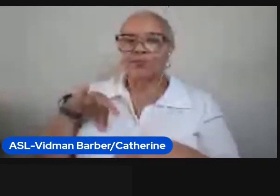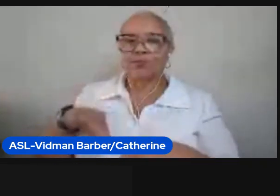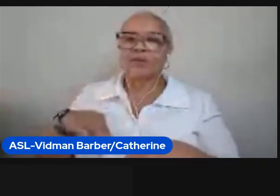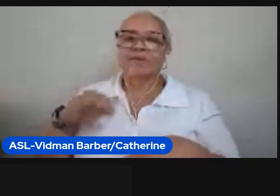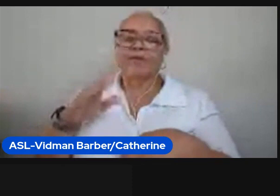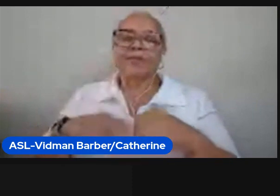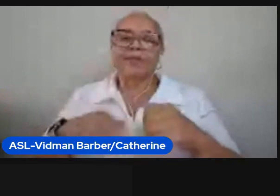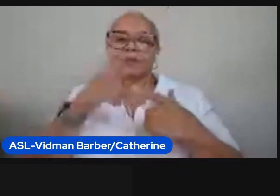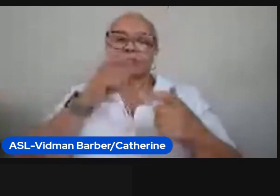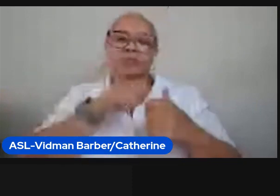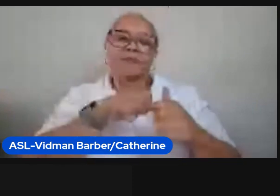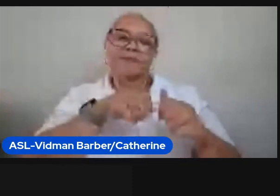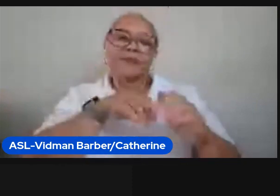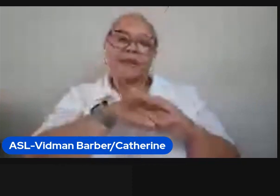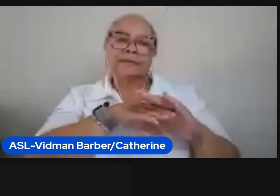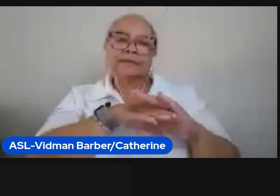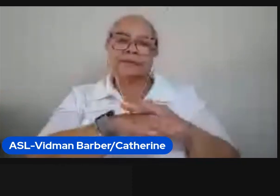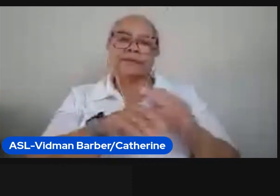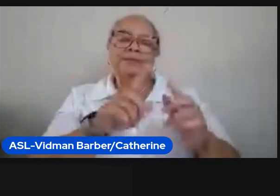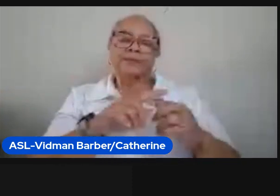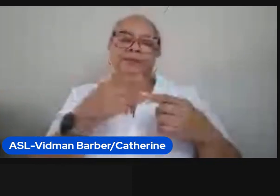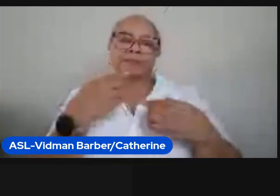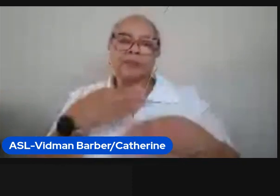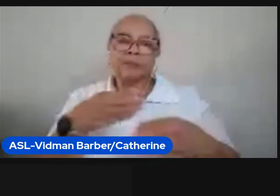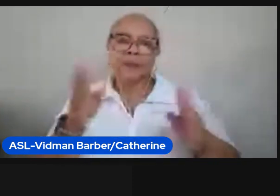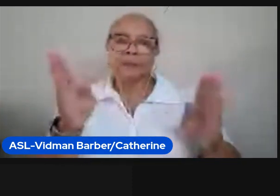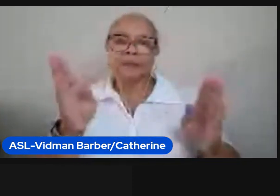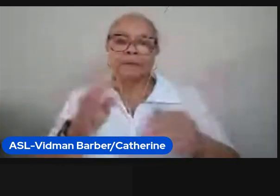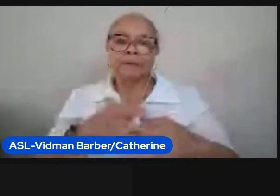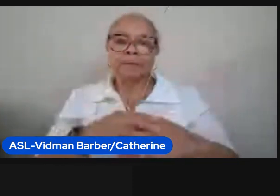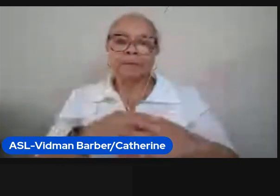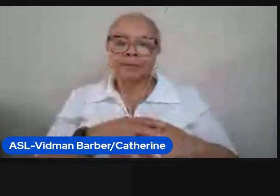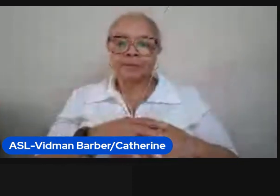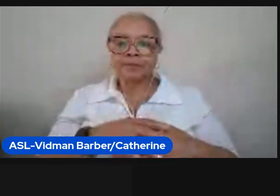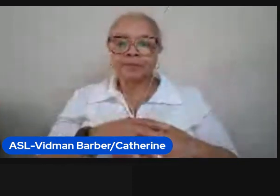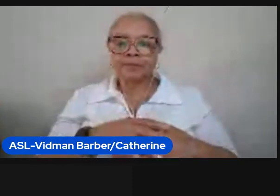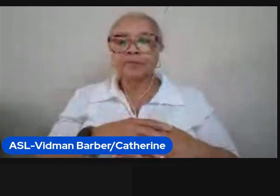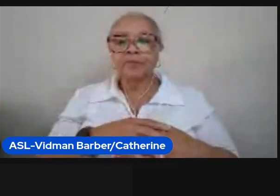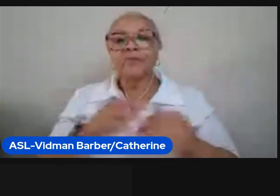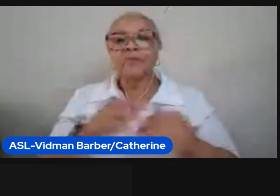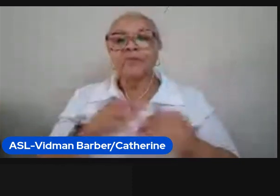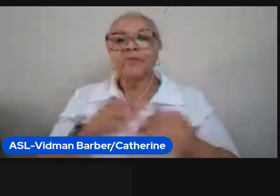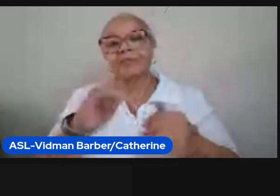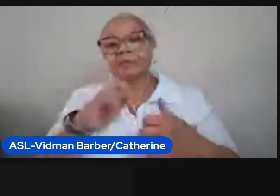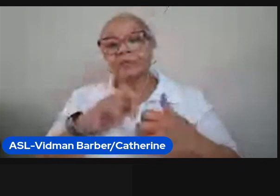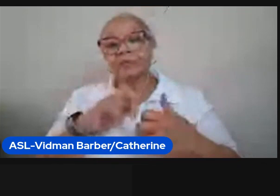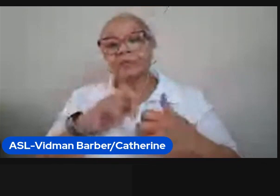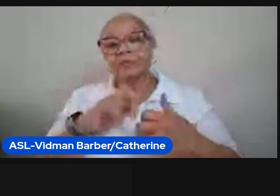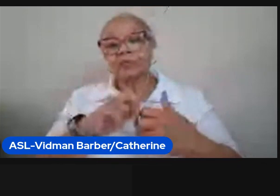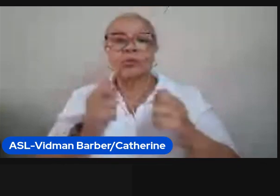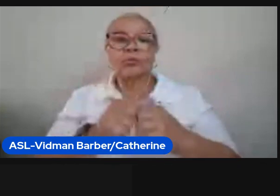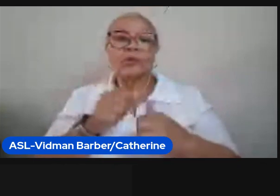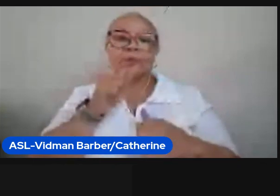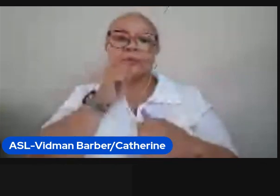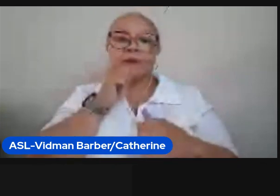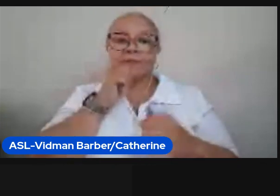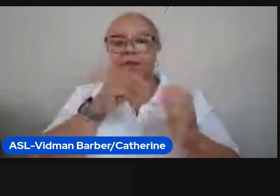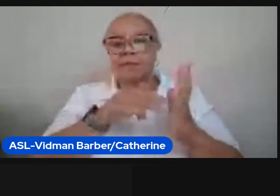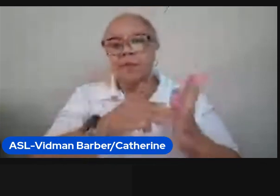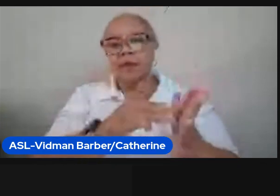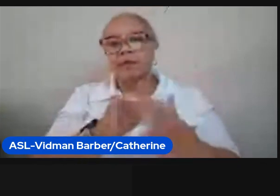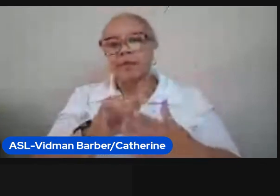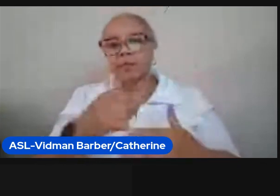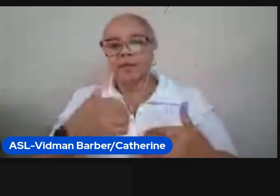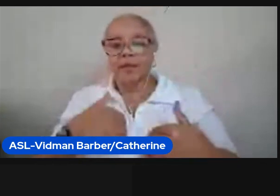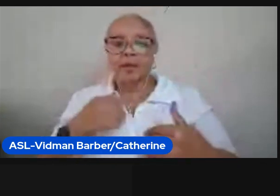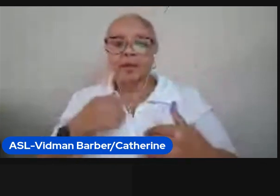in accessibility to the public. And this is the problem with the private model that we have,